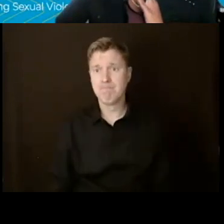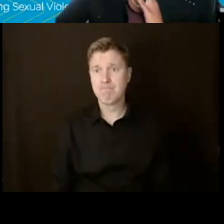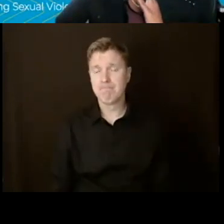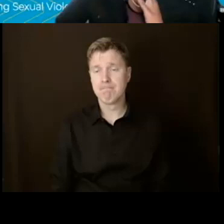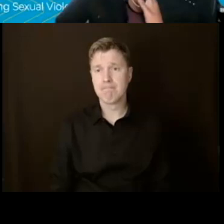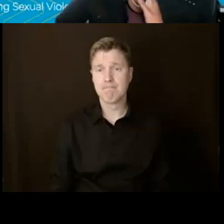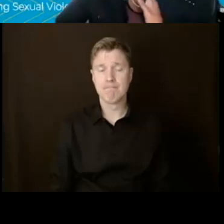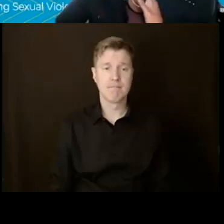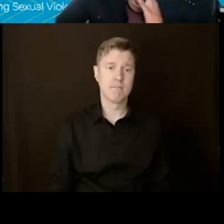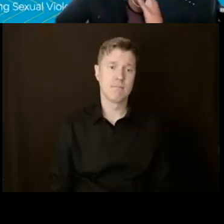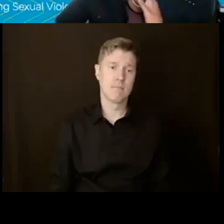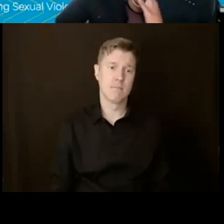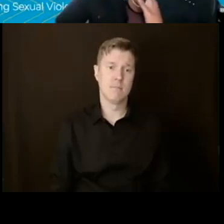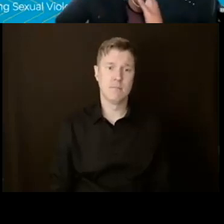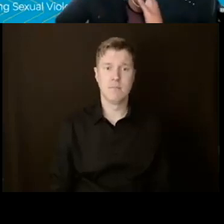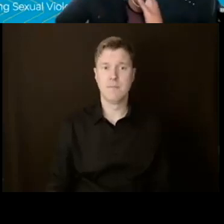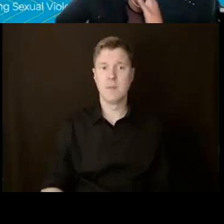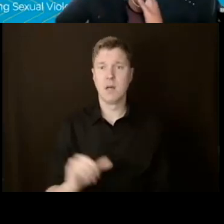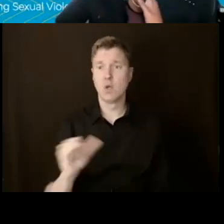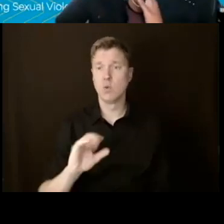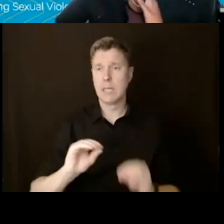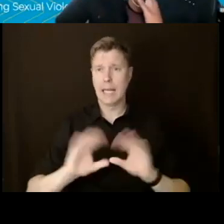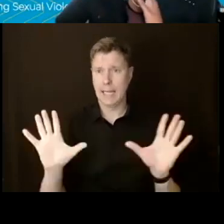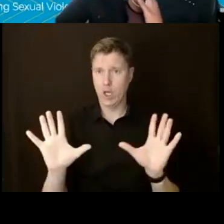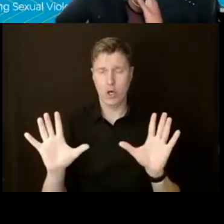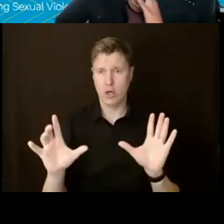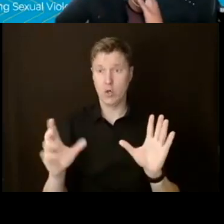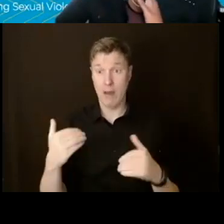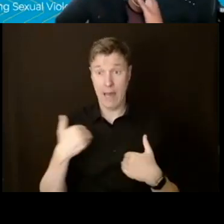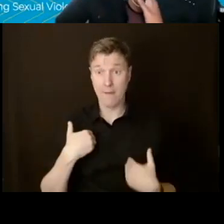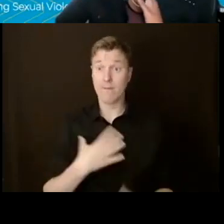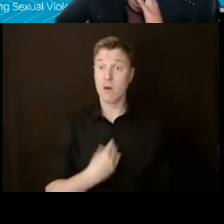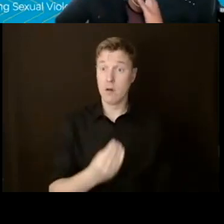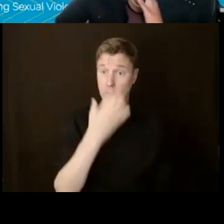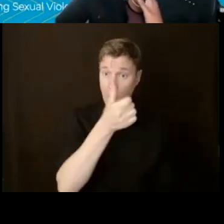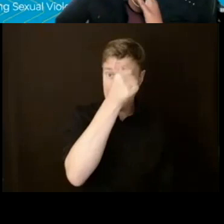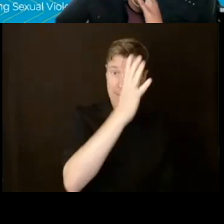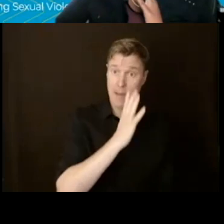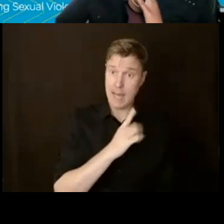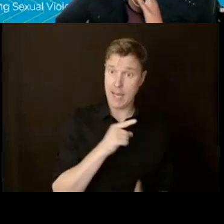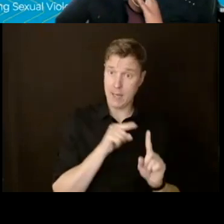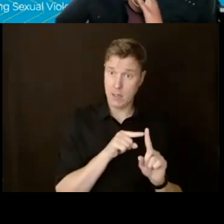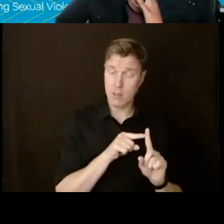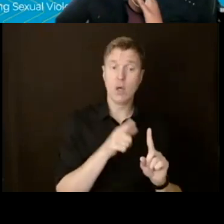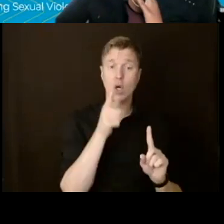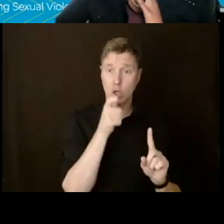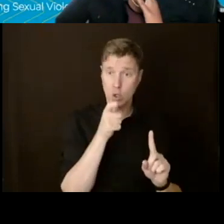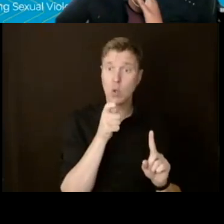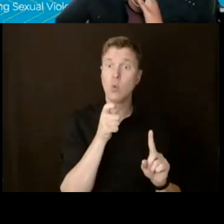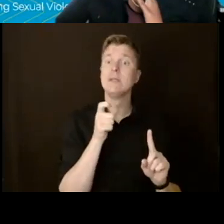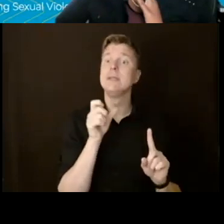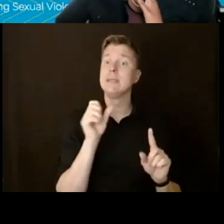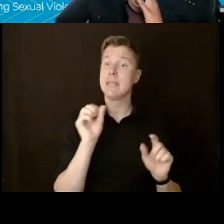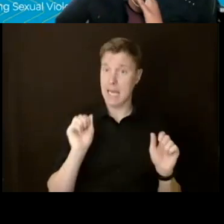There are also very clear dynamics in this situation where you have a white man who was able to leverage